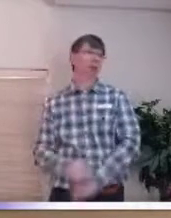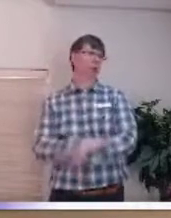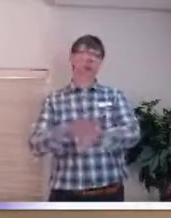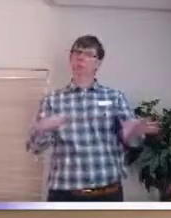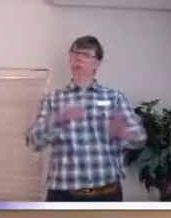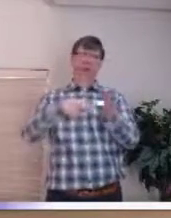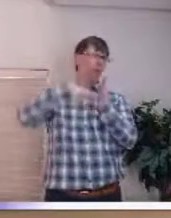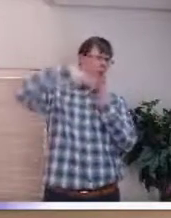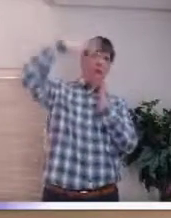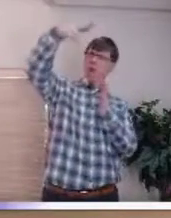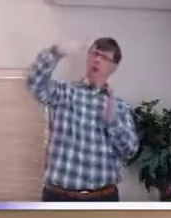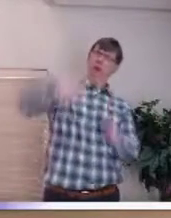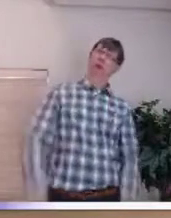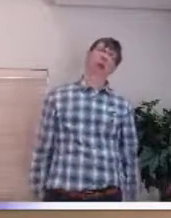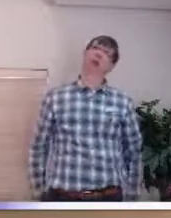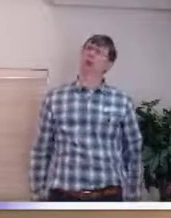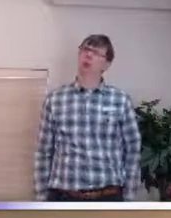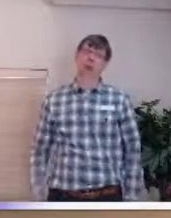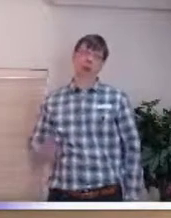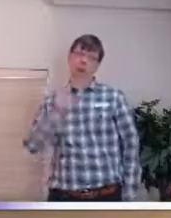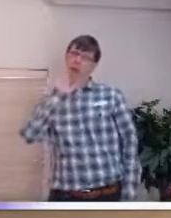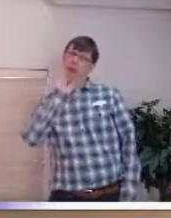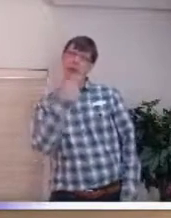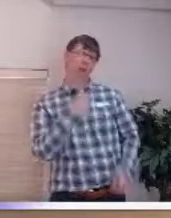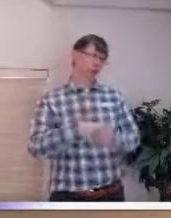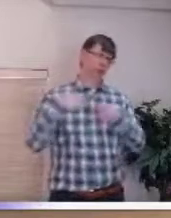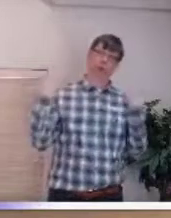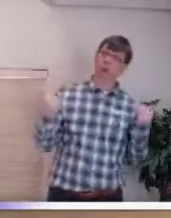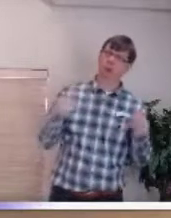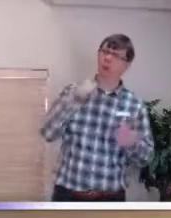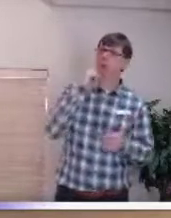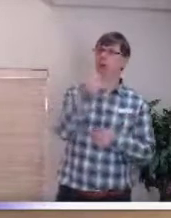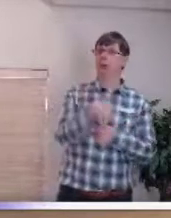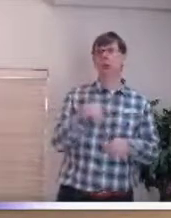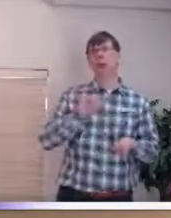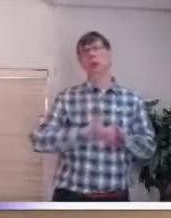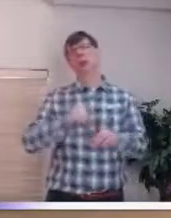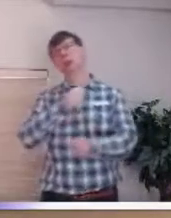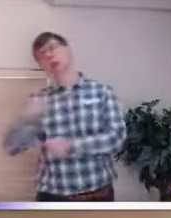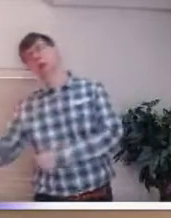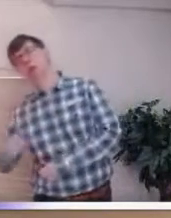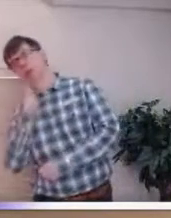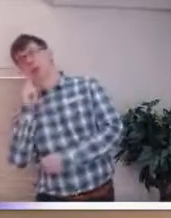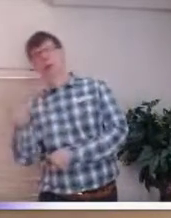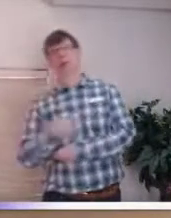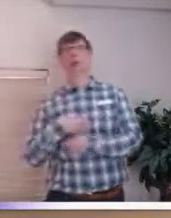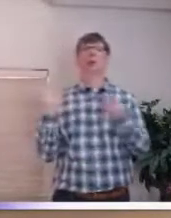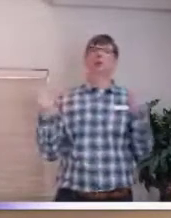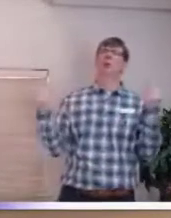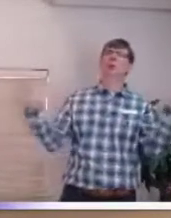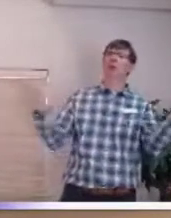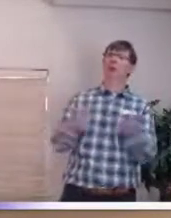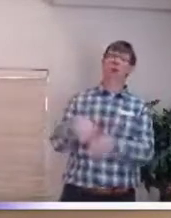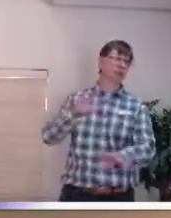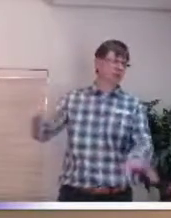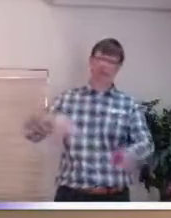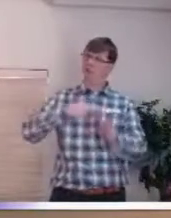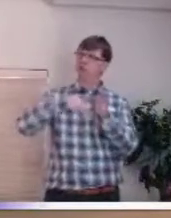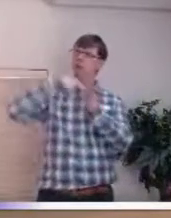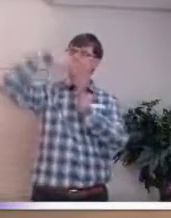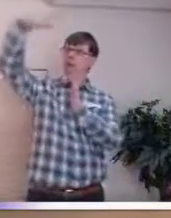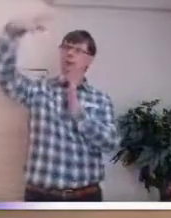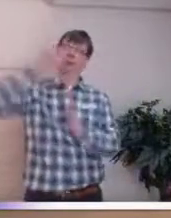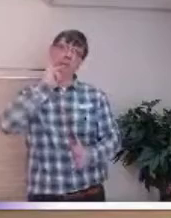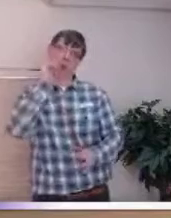not easy. But you know what? They say that everything in life, if it's not worth having, it's not easy. You